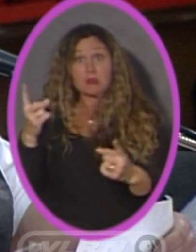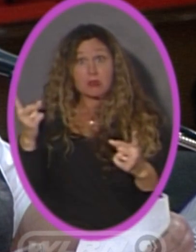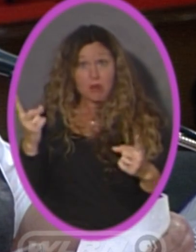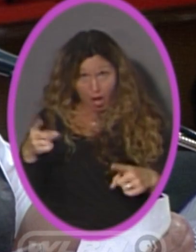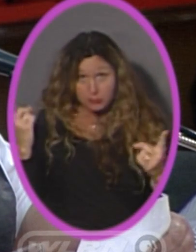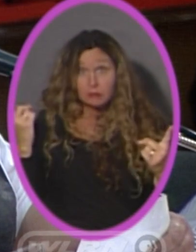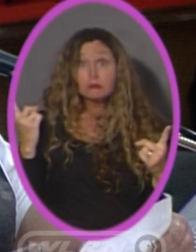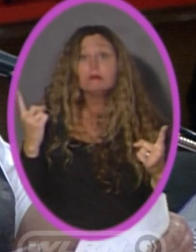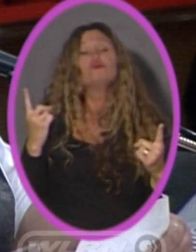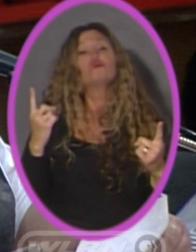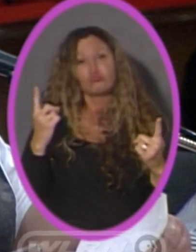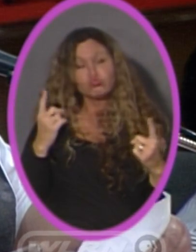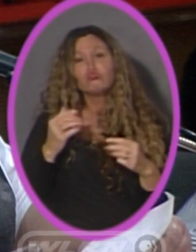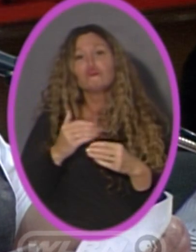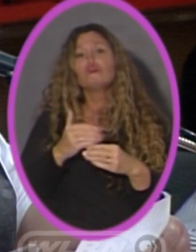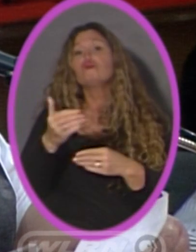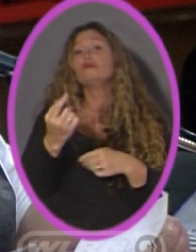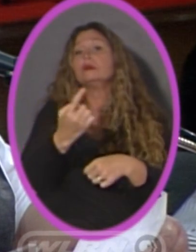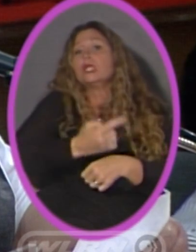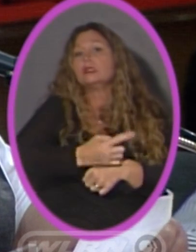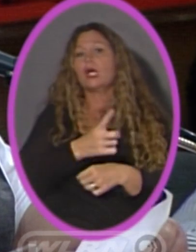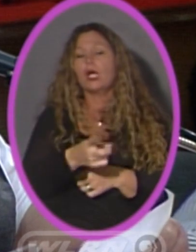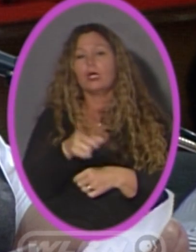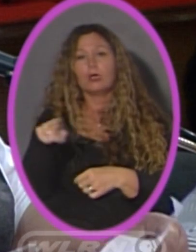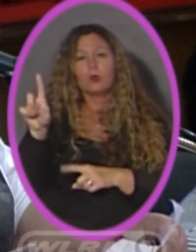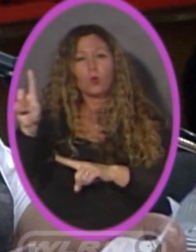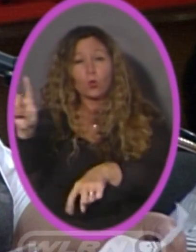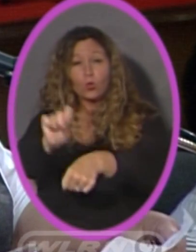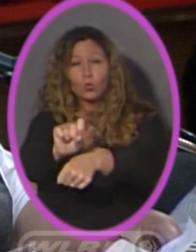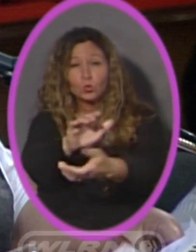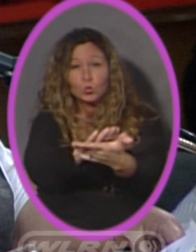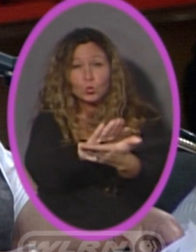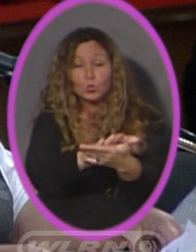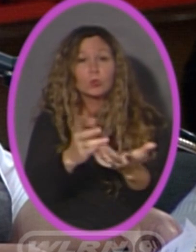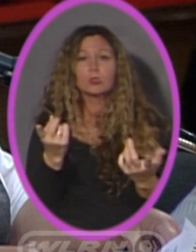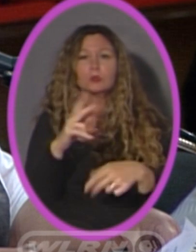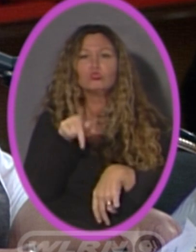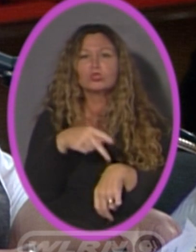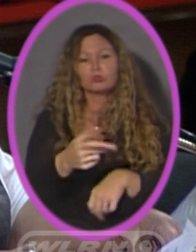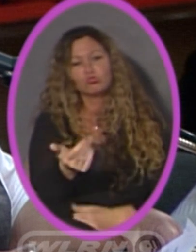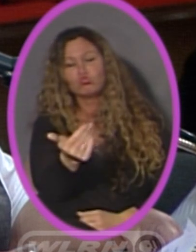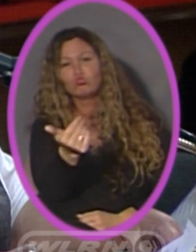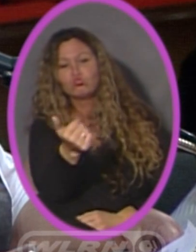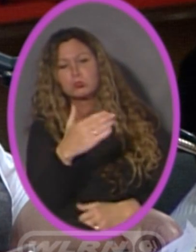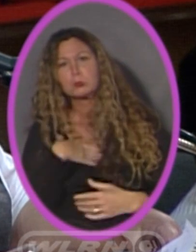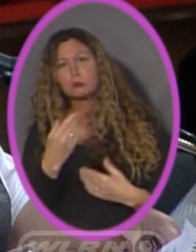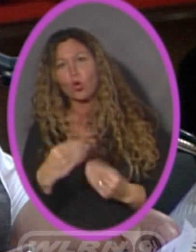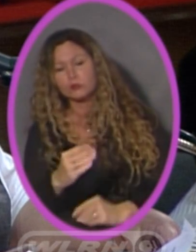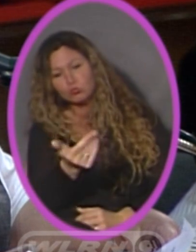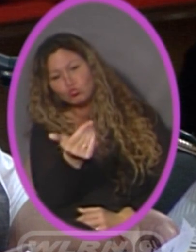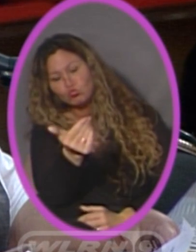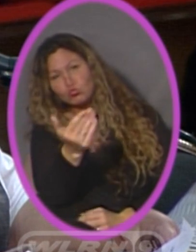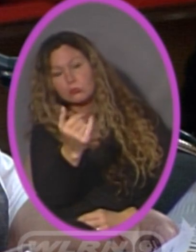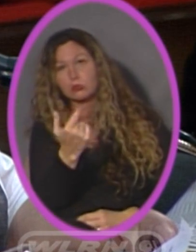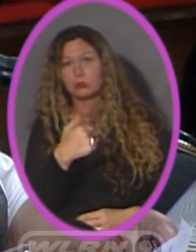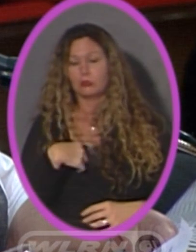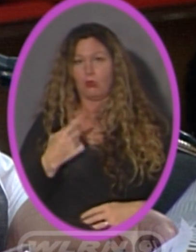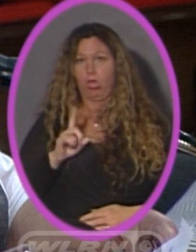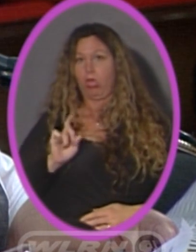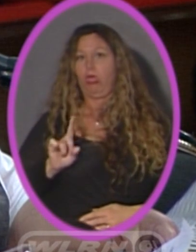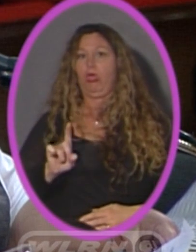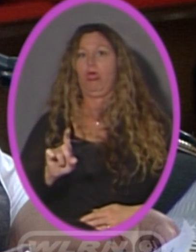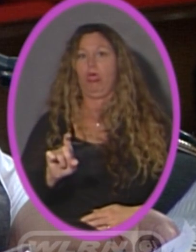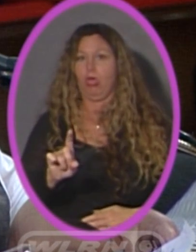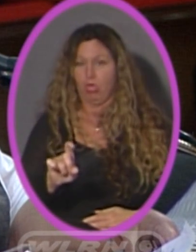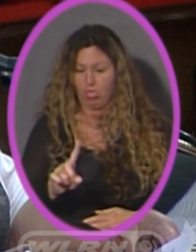board member assistants to divulge why they would be attending the board meeting and what they planned on talking about. Several speakers complained about